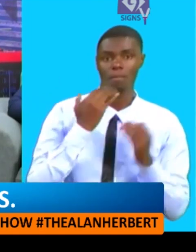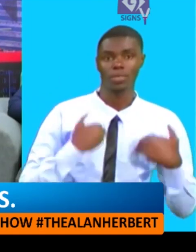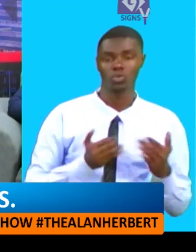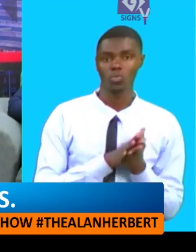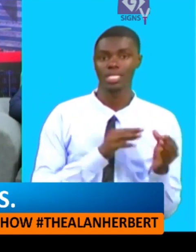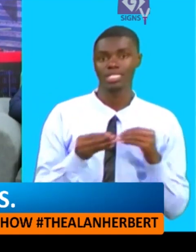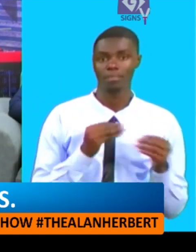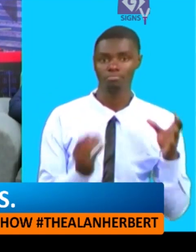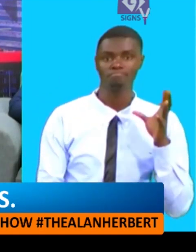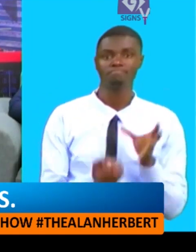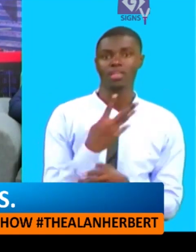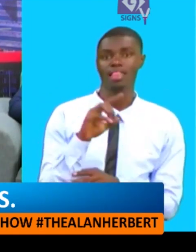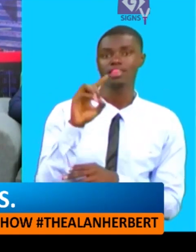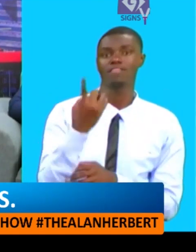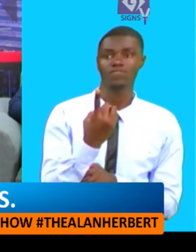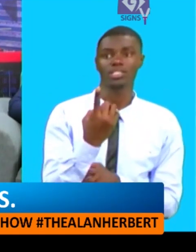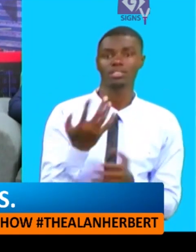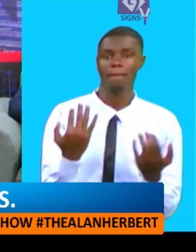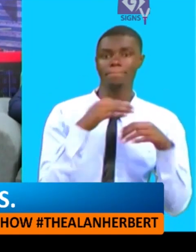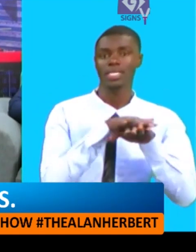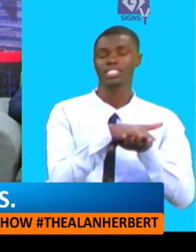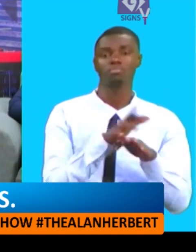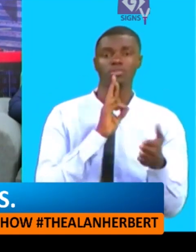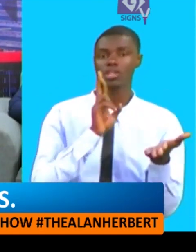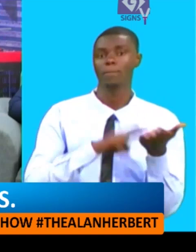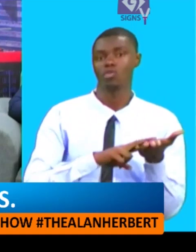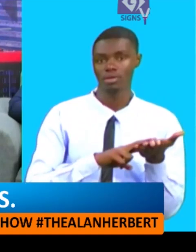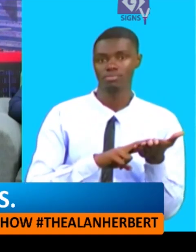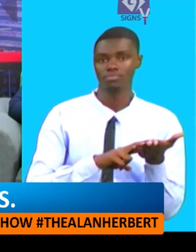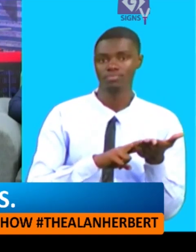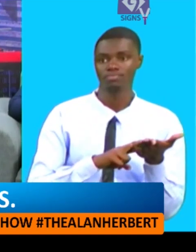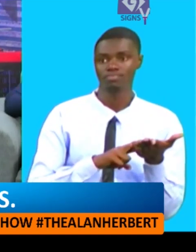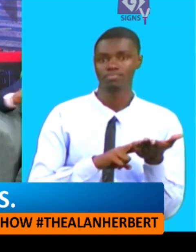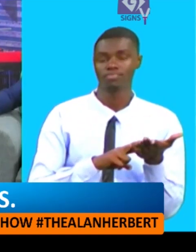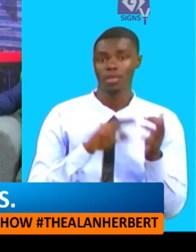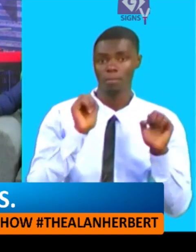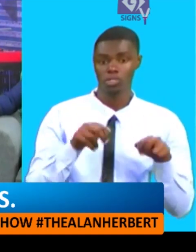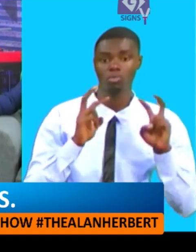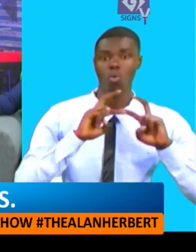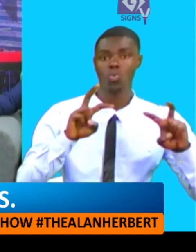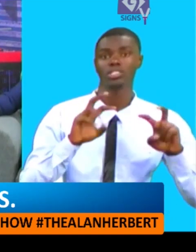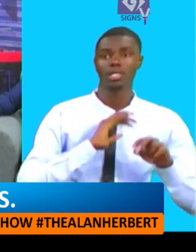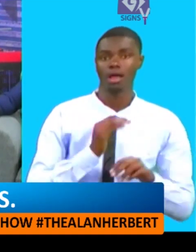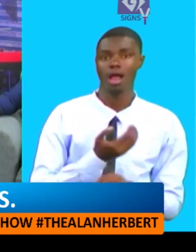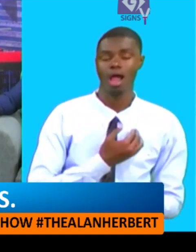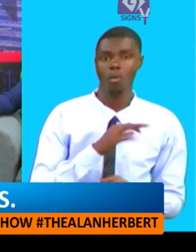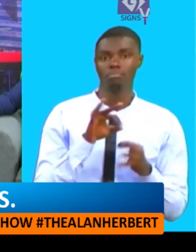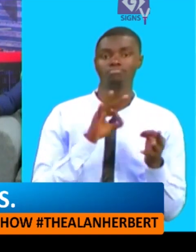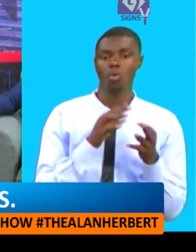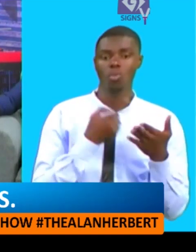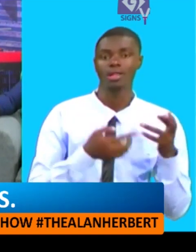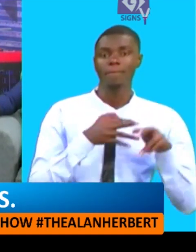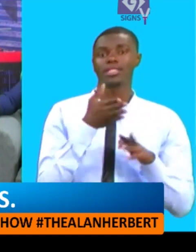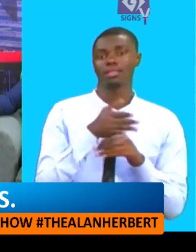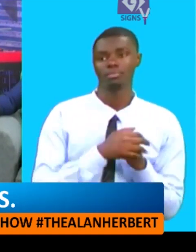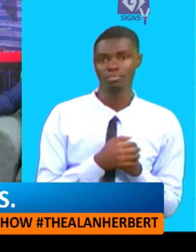with Disabilities launched the first ever mainstreaming report, and you're going to be watching what exactly was happening